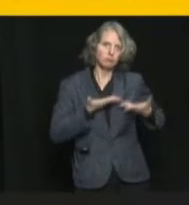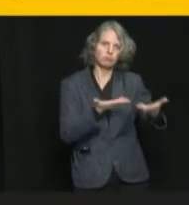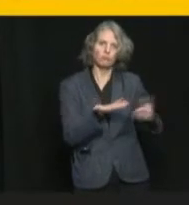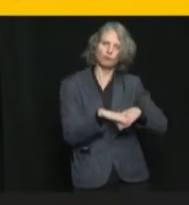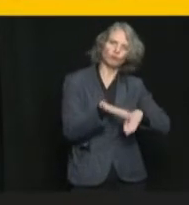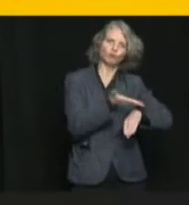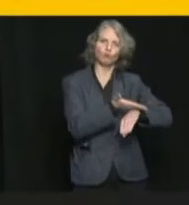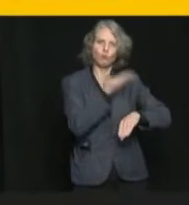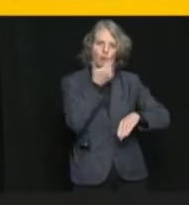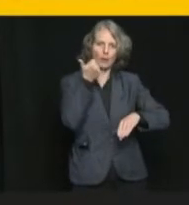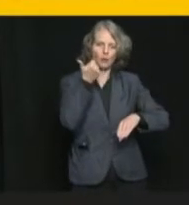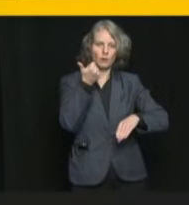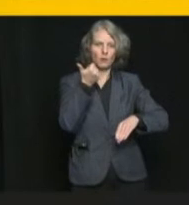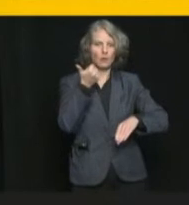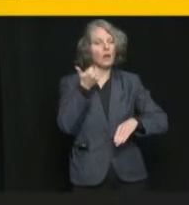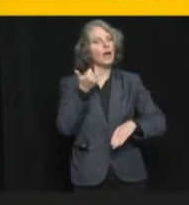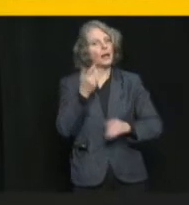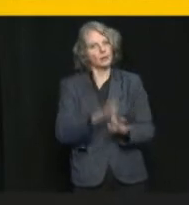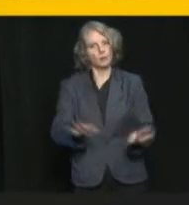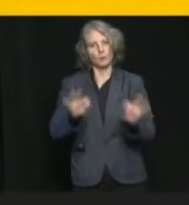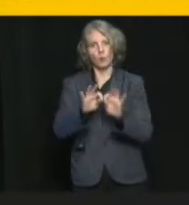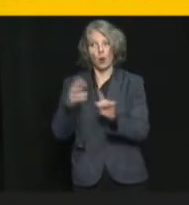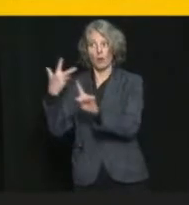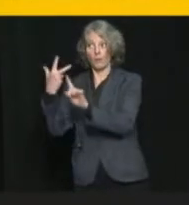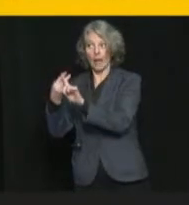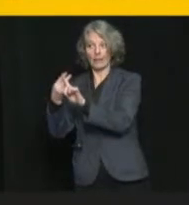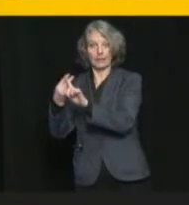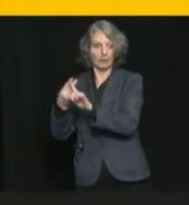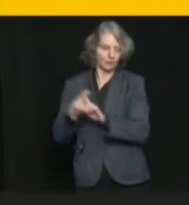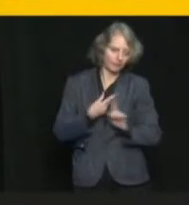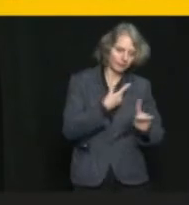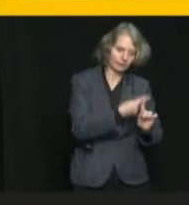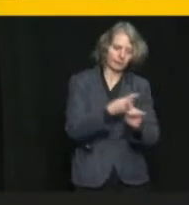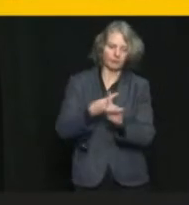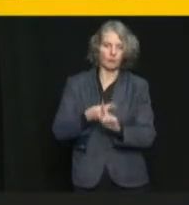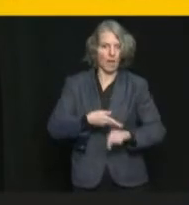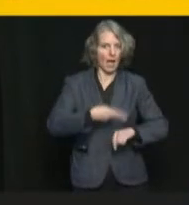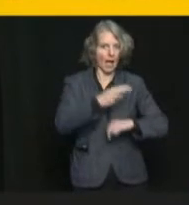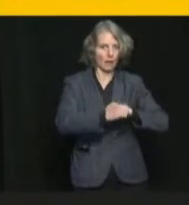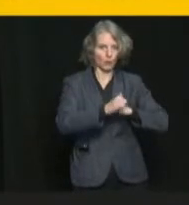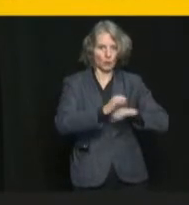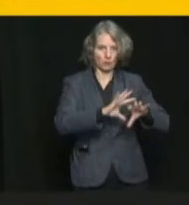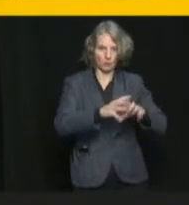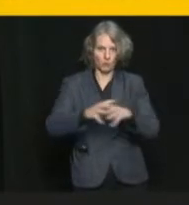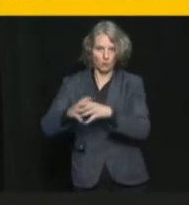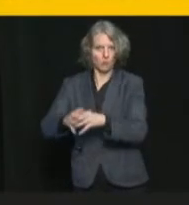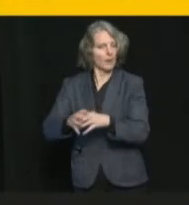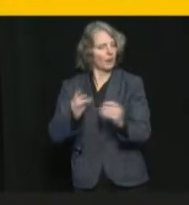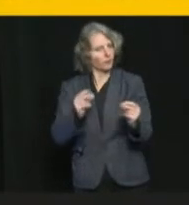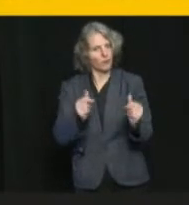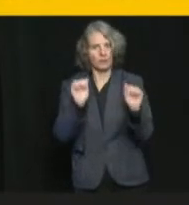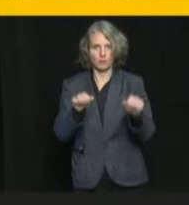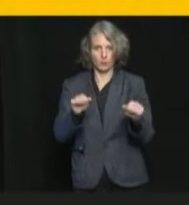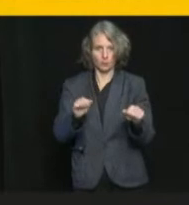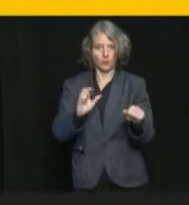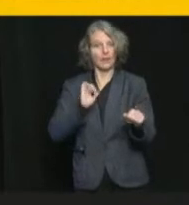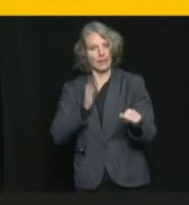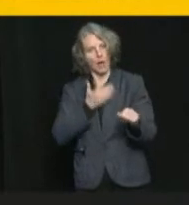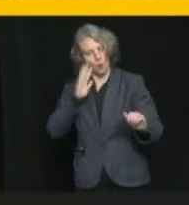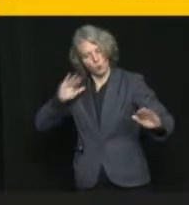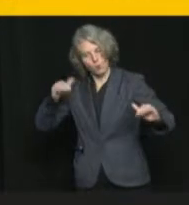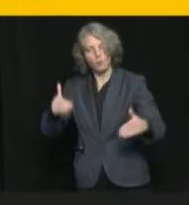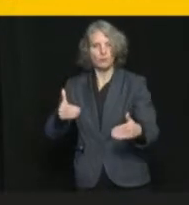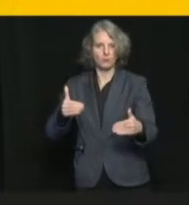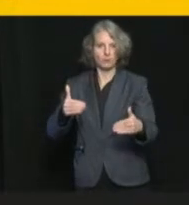get vaccines to vulnerable people as quickly as we can. And that's exactly what we're focused on. But